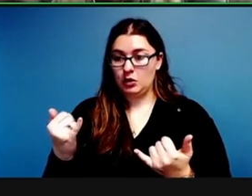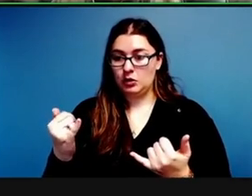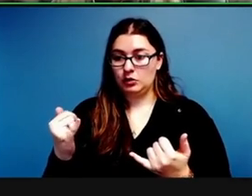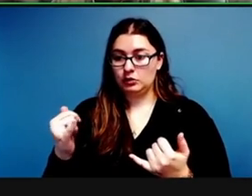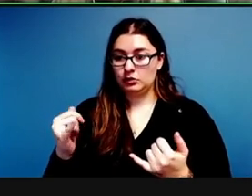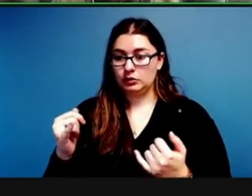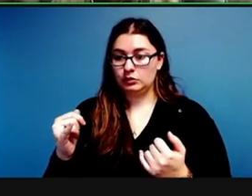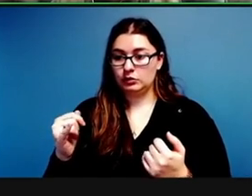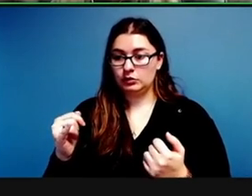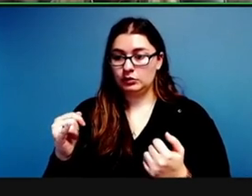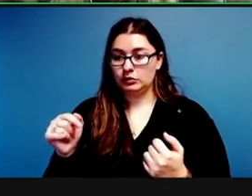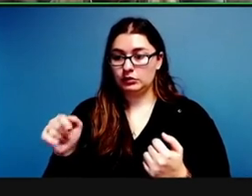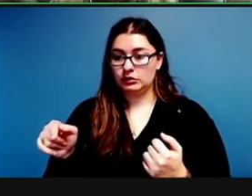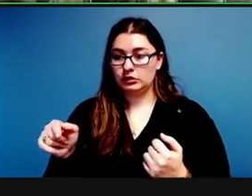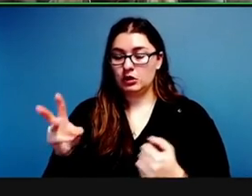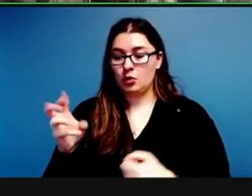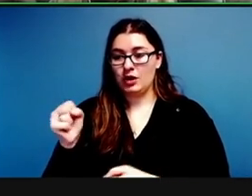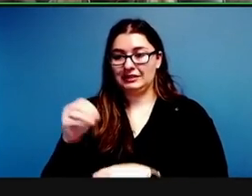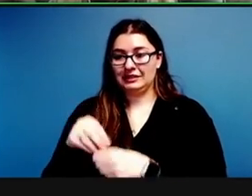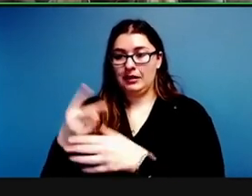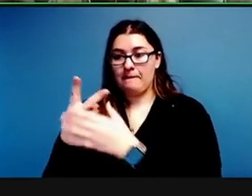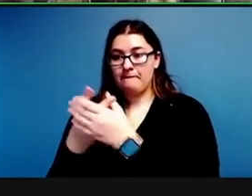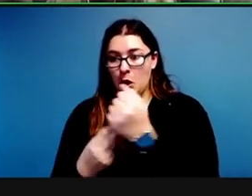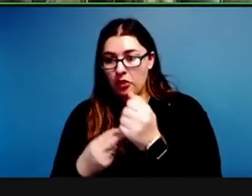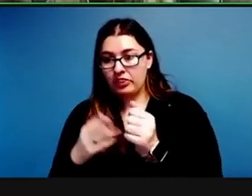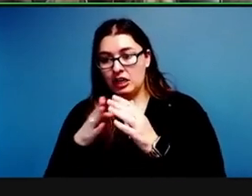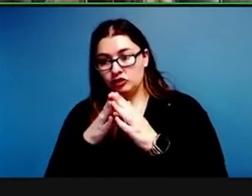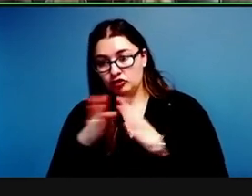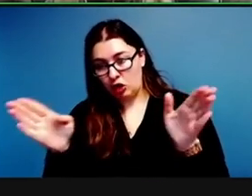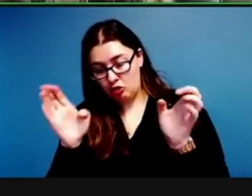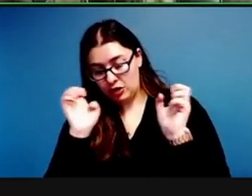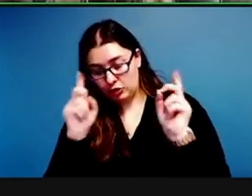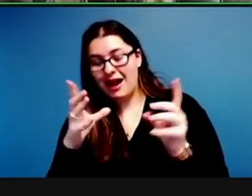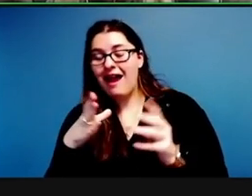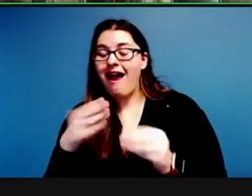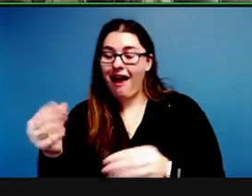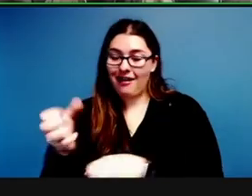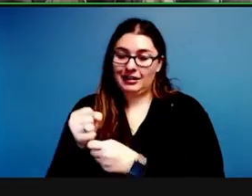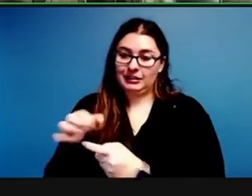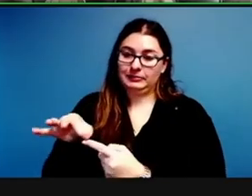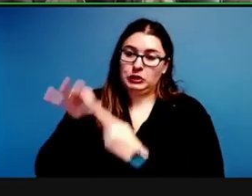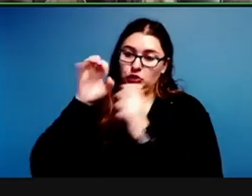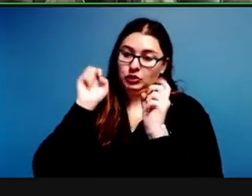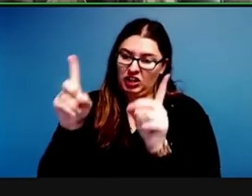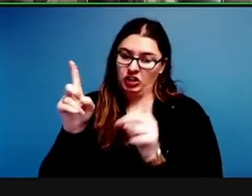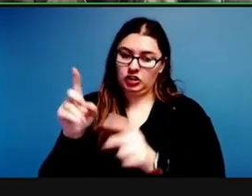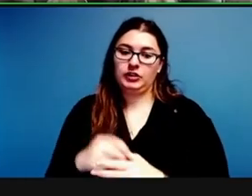in both general education and receiving special education.